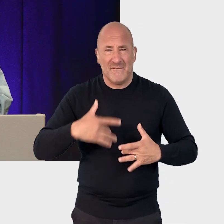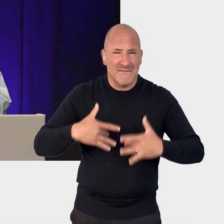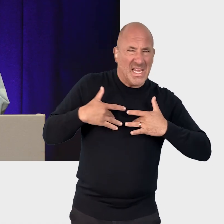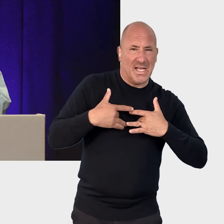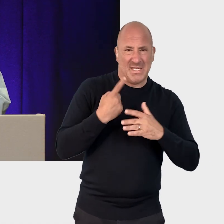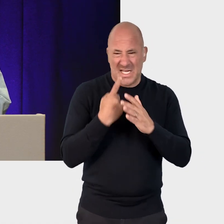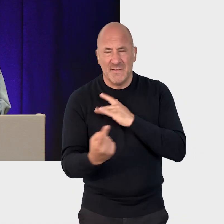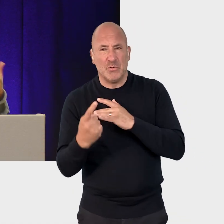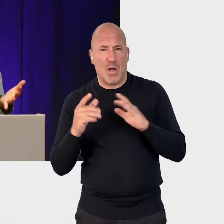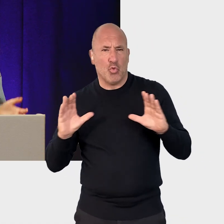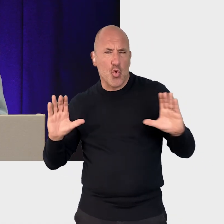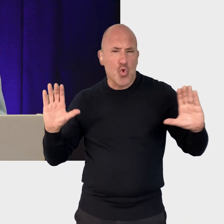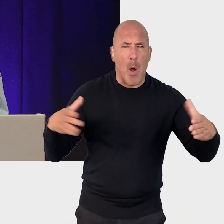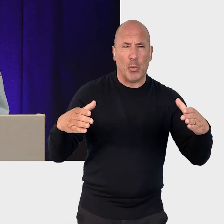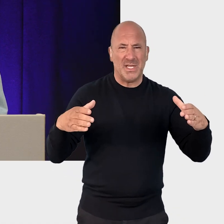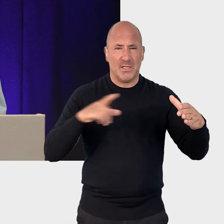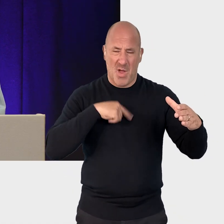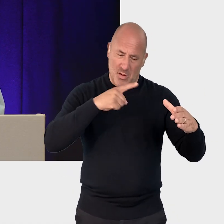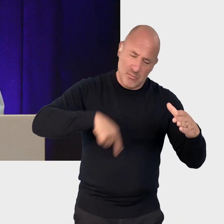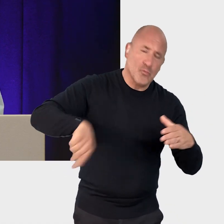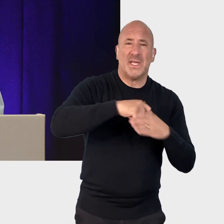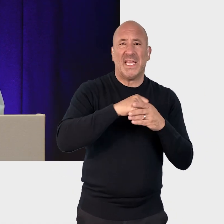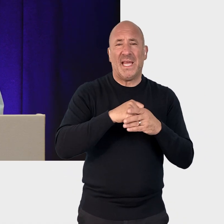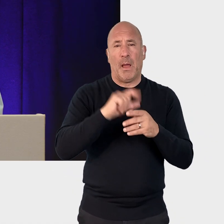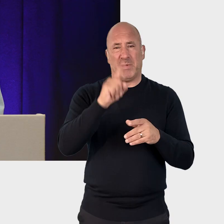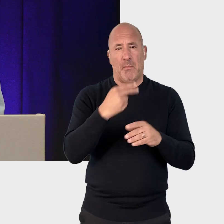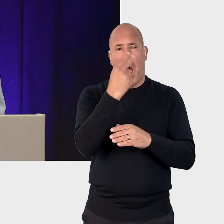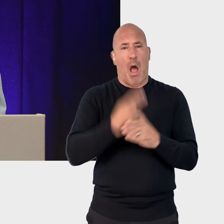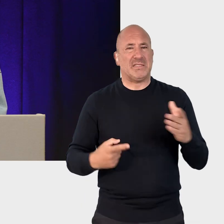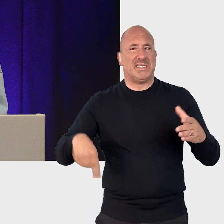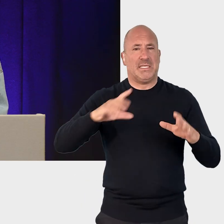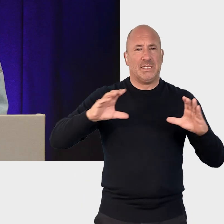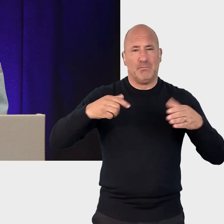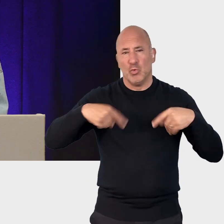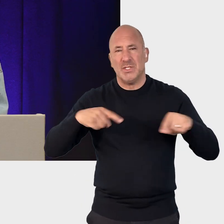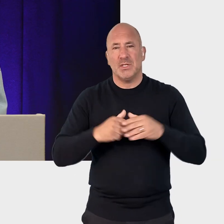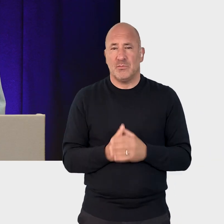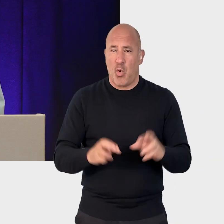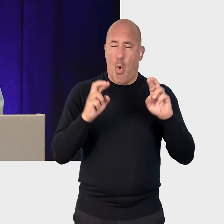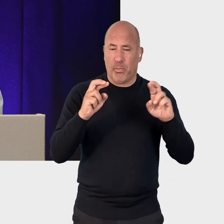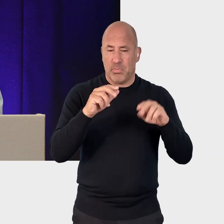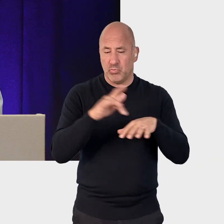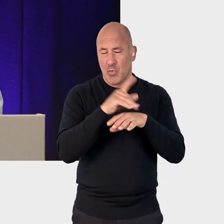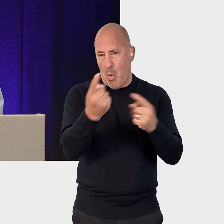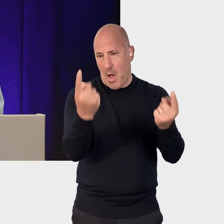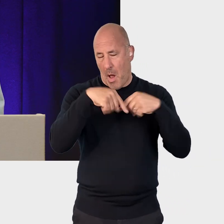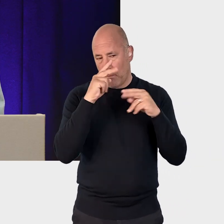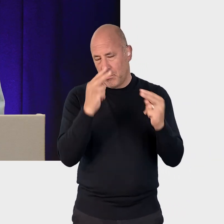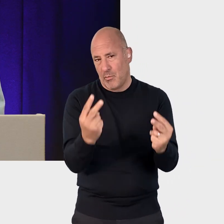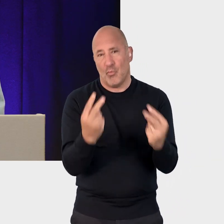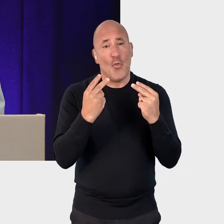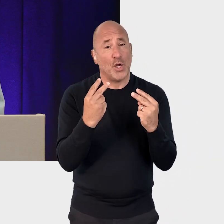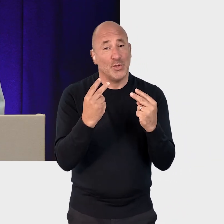justice to these feelings about who we are and who we can be as individuals and a community when we come together as a group of